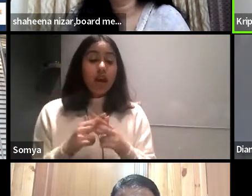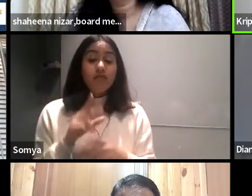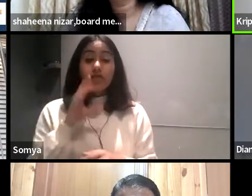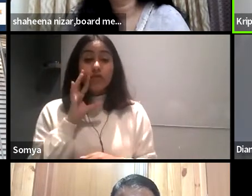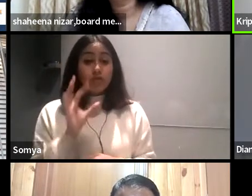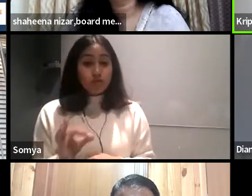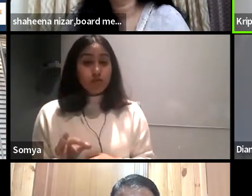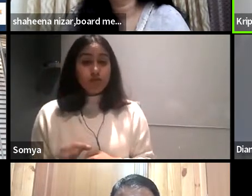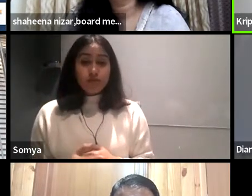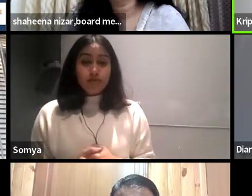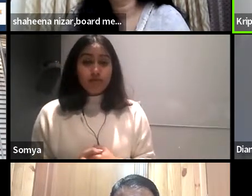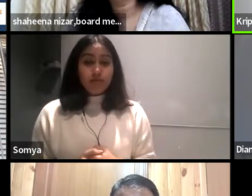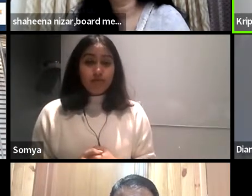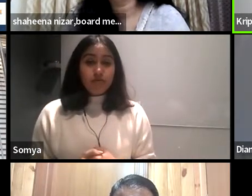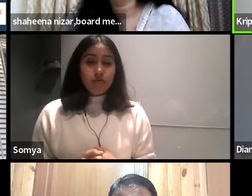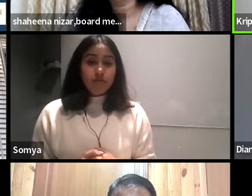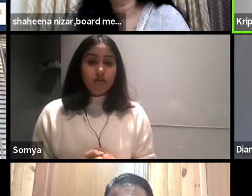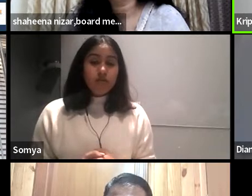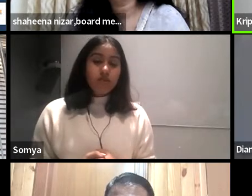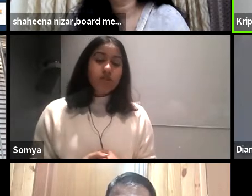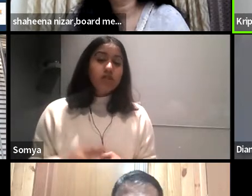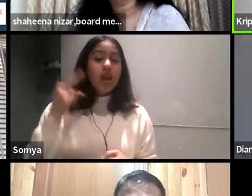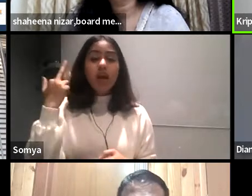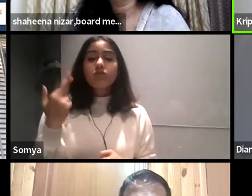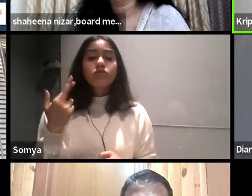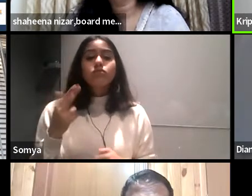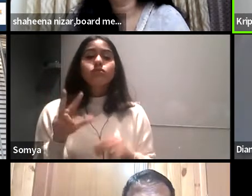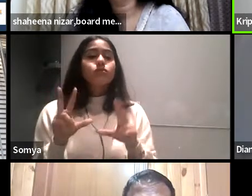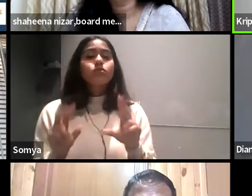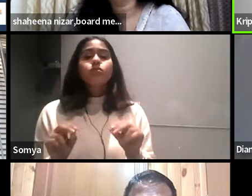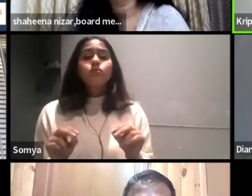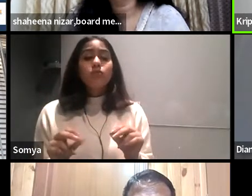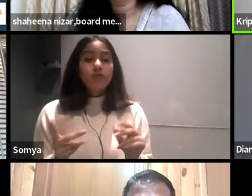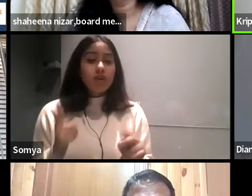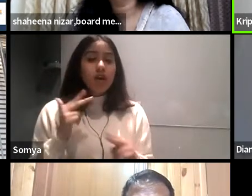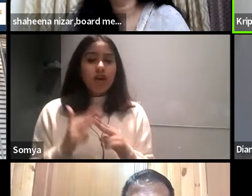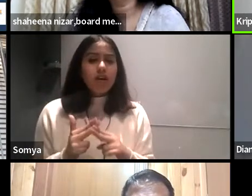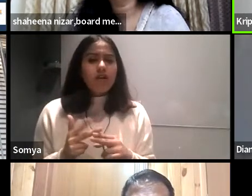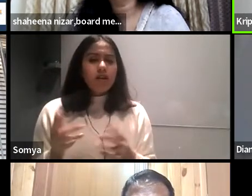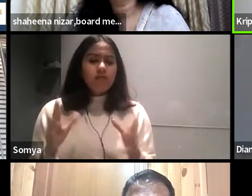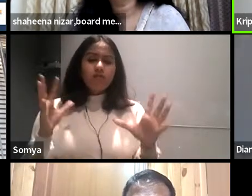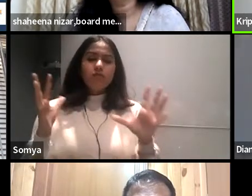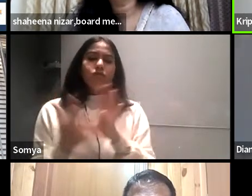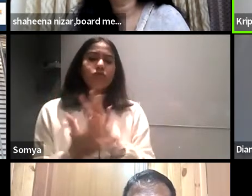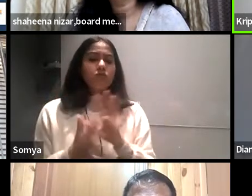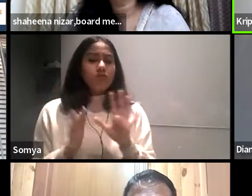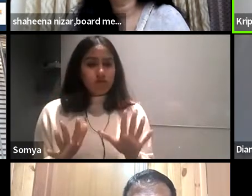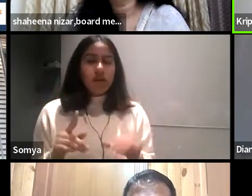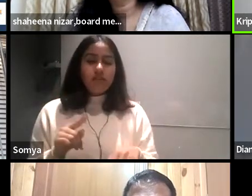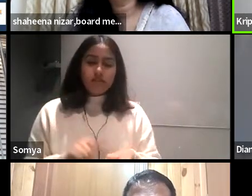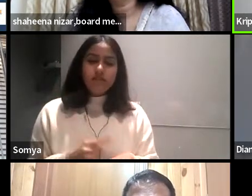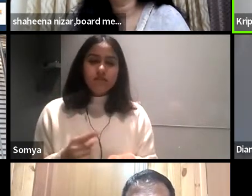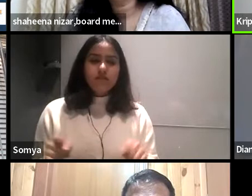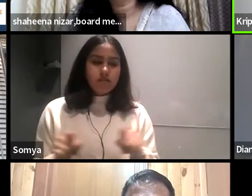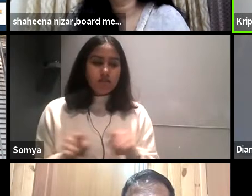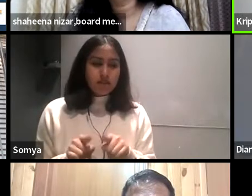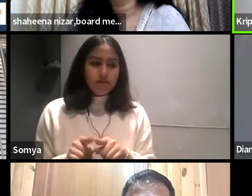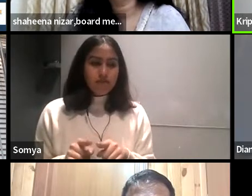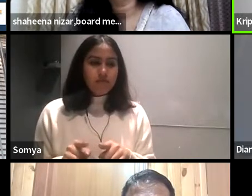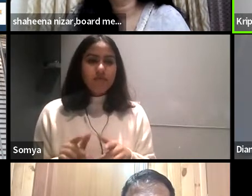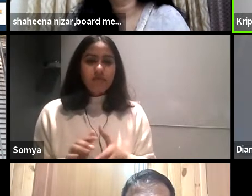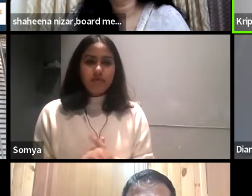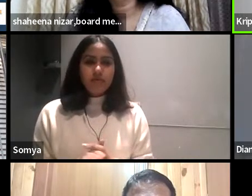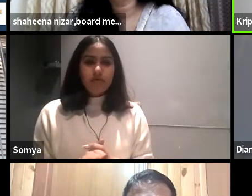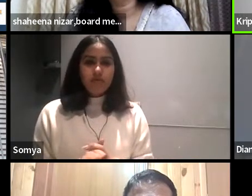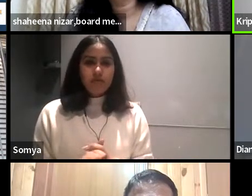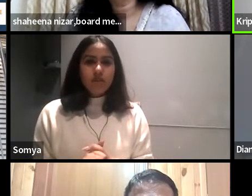actually there's no reason at all in the world that if your child is disabled that they cannot go on to have